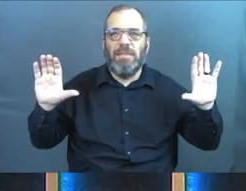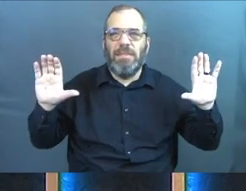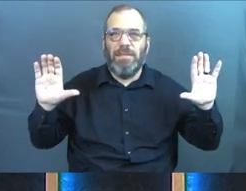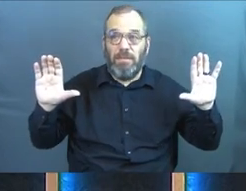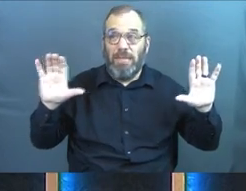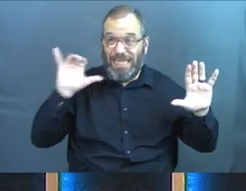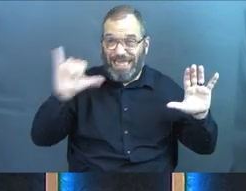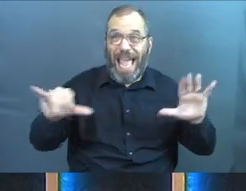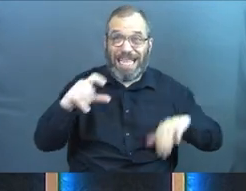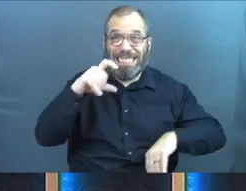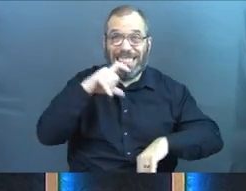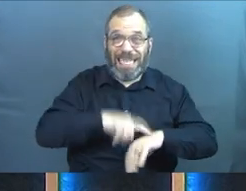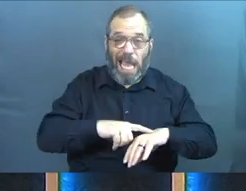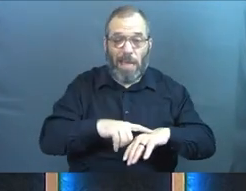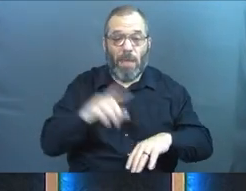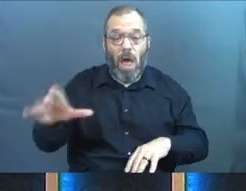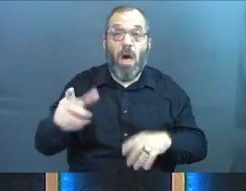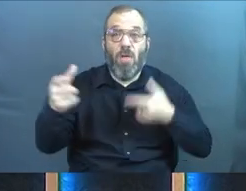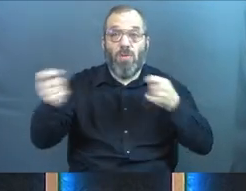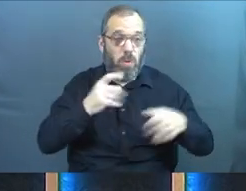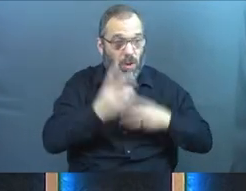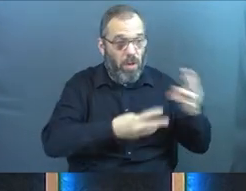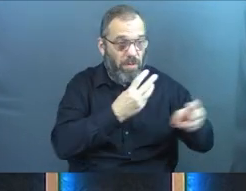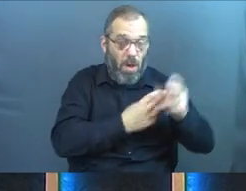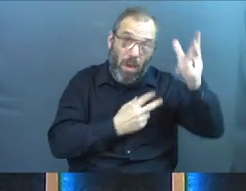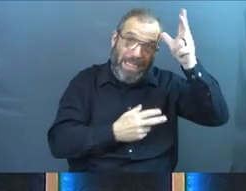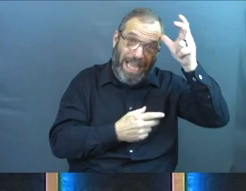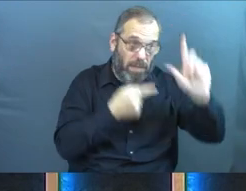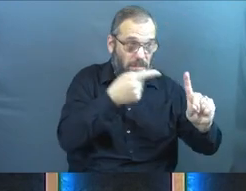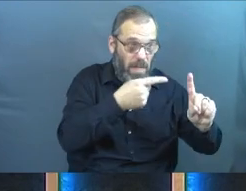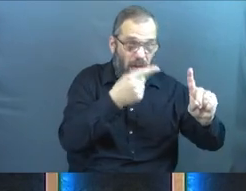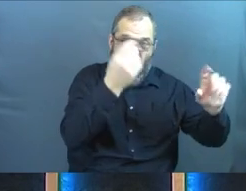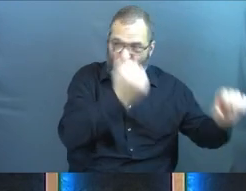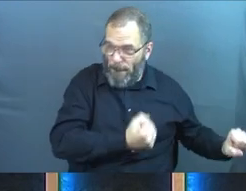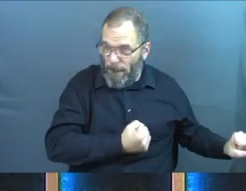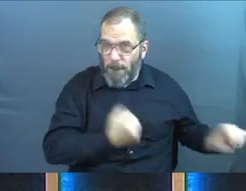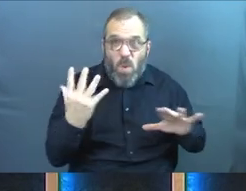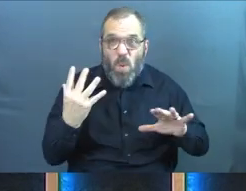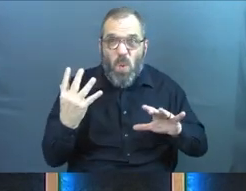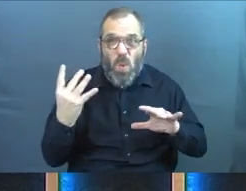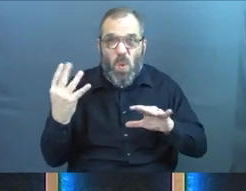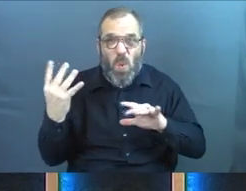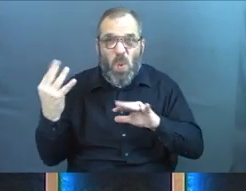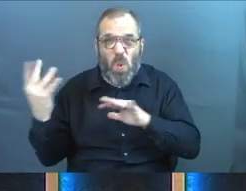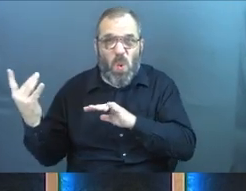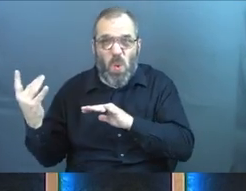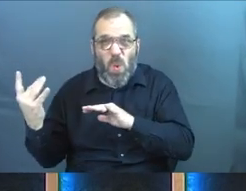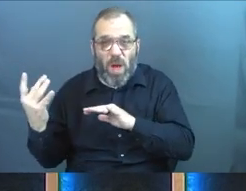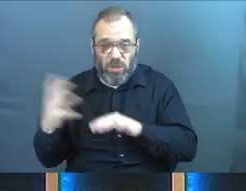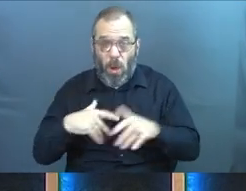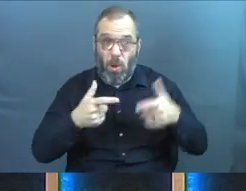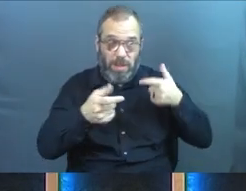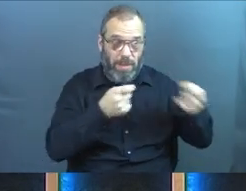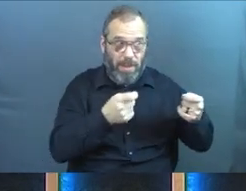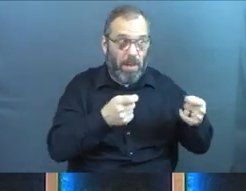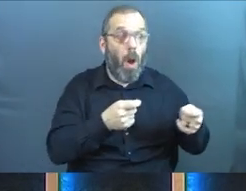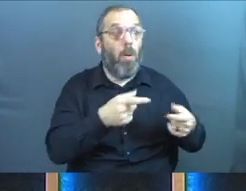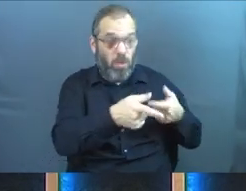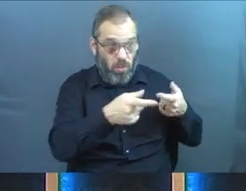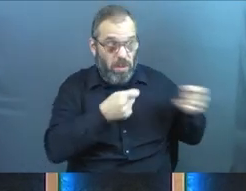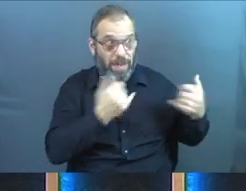ground. At that point, he says, the ruler of this world will be cast out. So you've got dominion now,